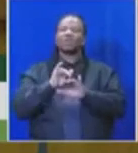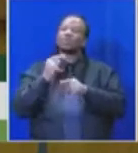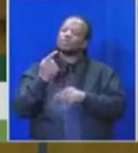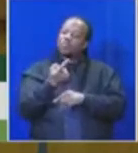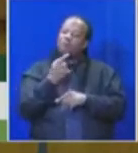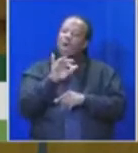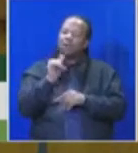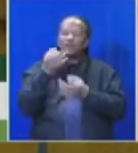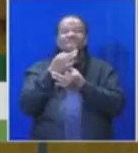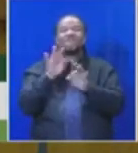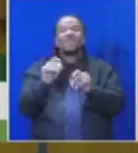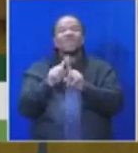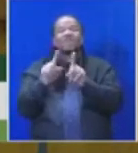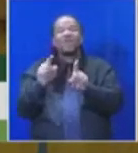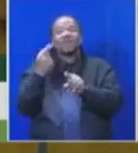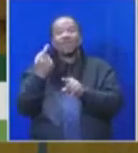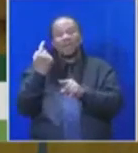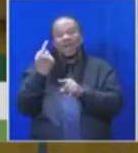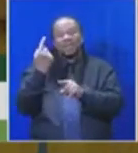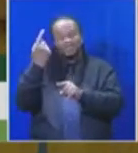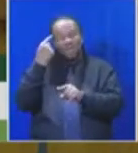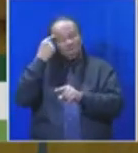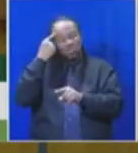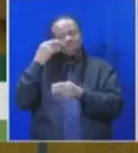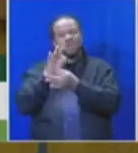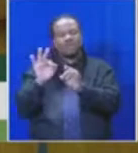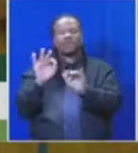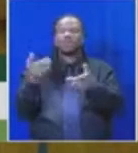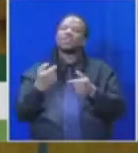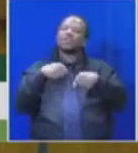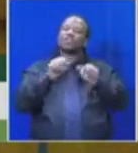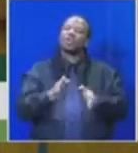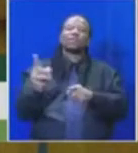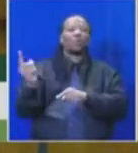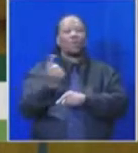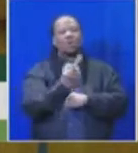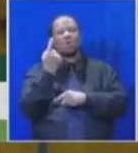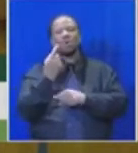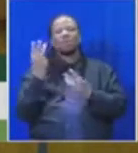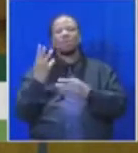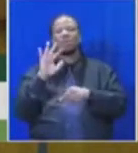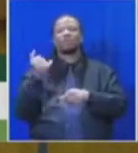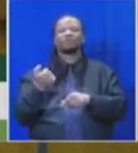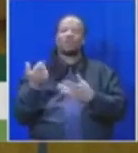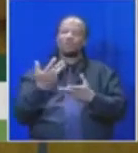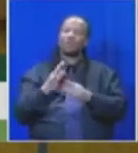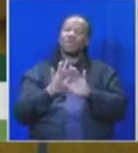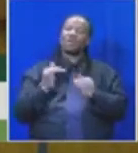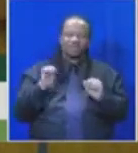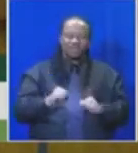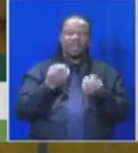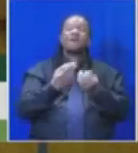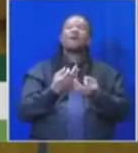until your mind is set free. Chairperson, the time has come for all South Africans to realize that we are free politically,